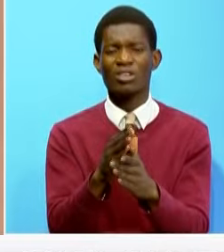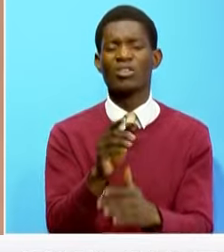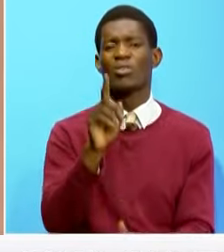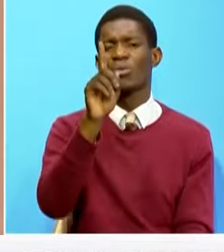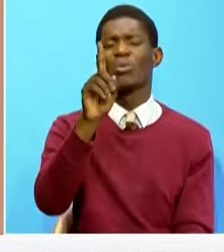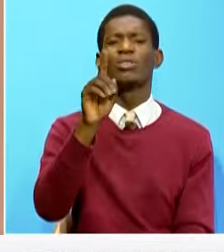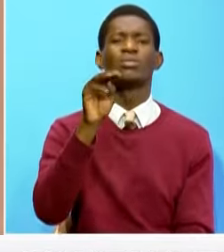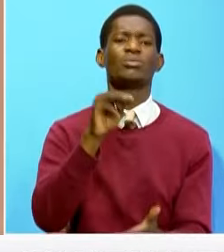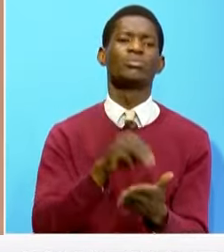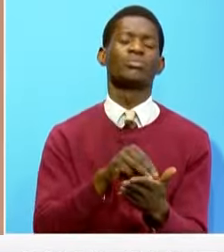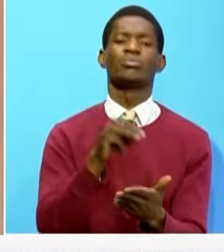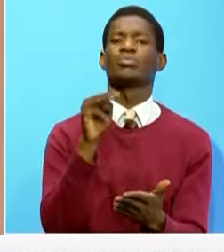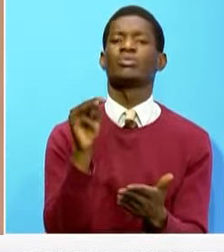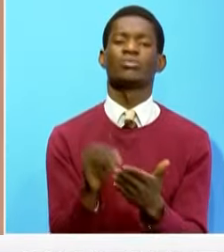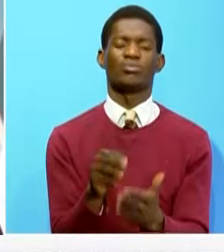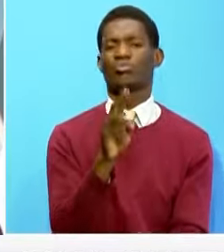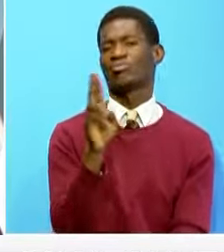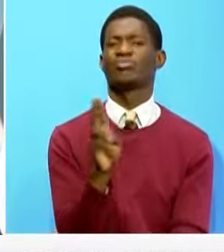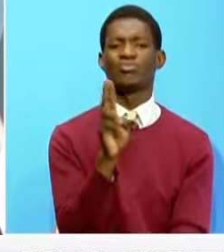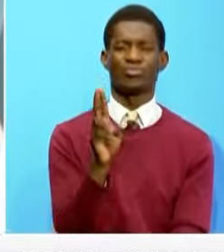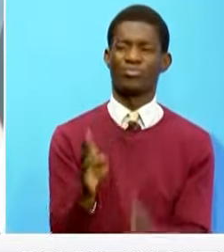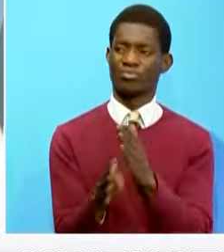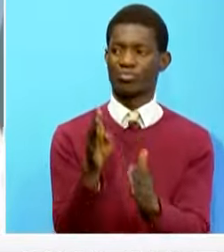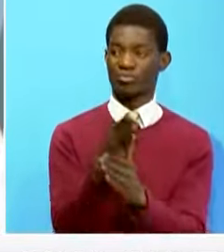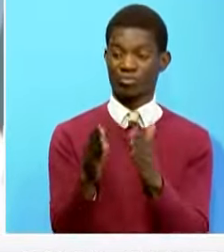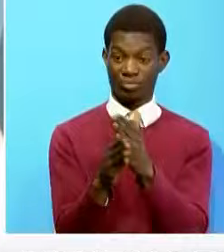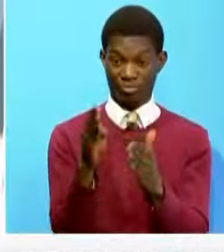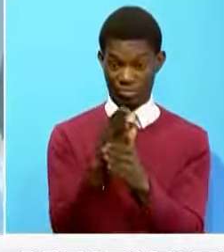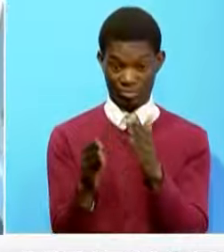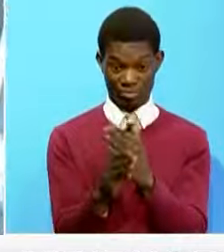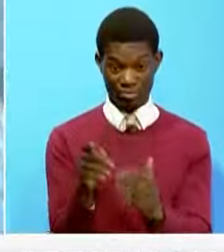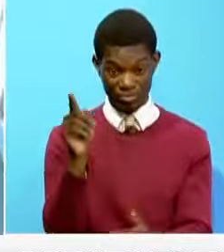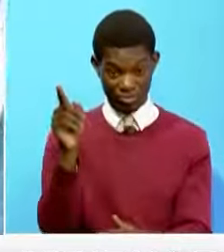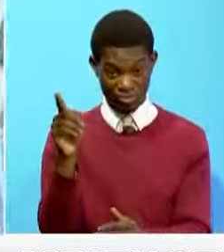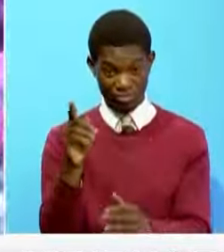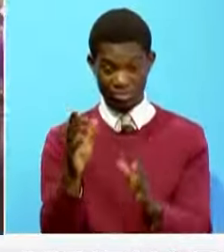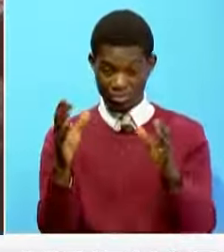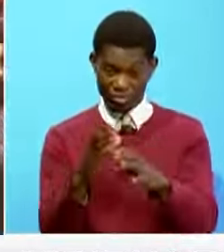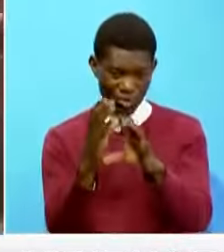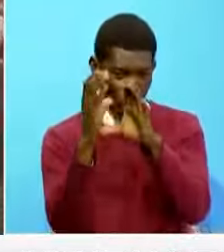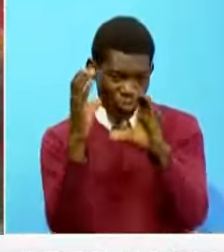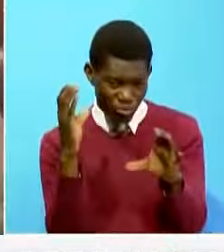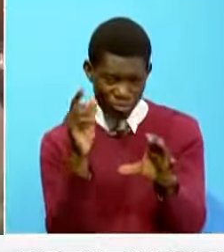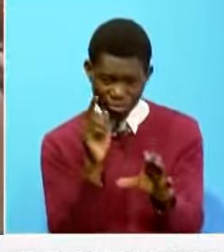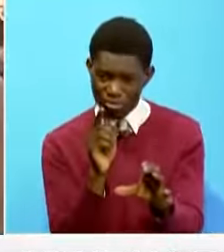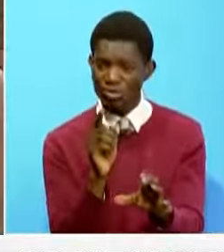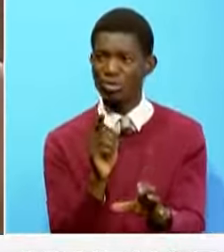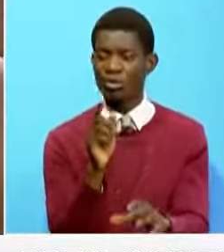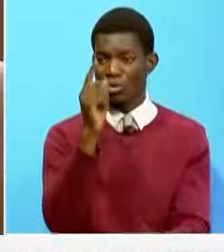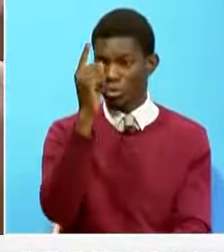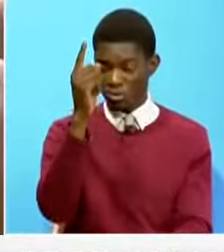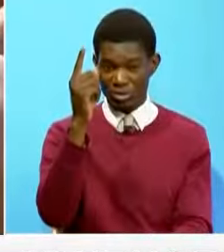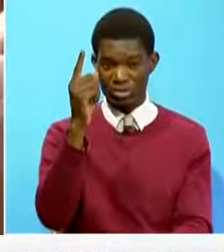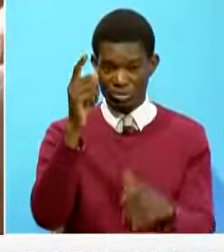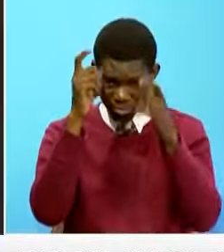spent to come up with this infrastructure. The classroom block is one among other projects commissioned by Luapula Province Permanent